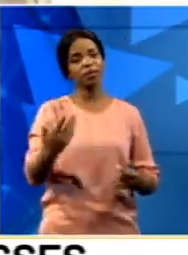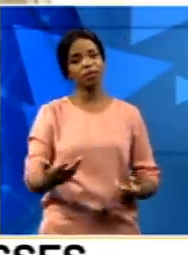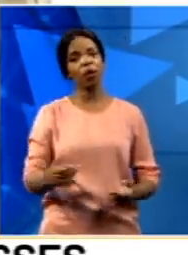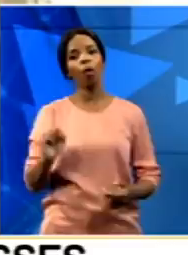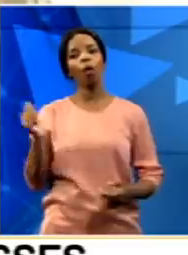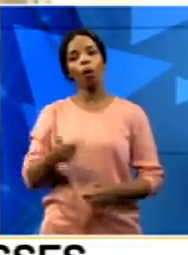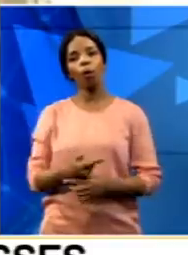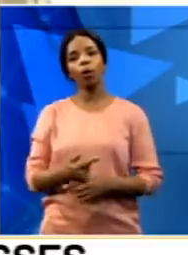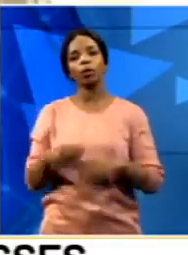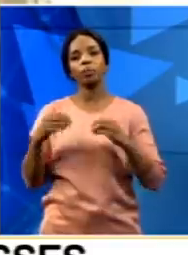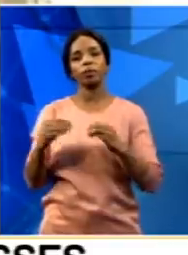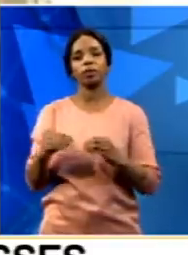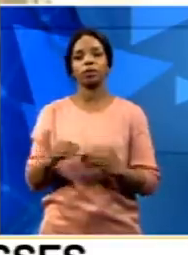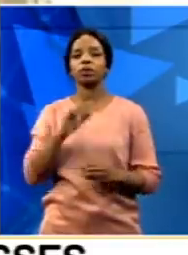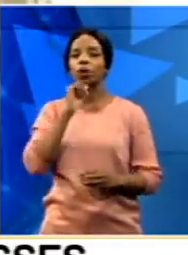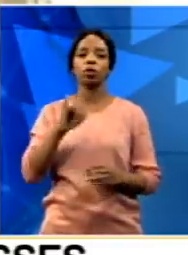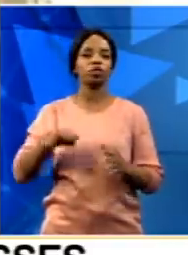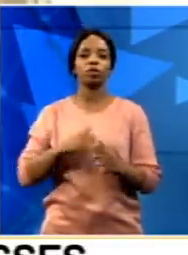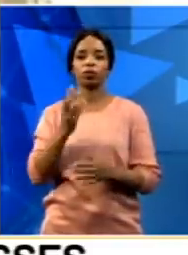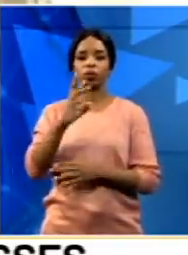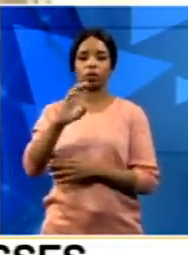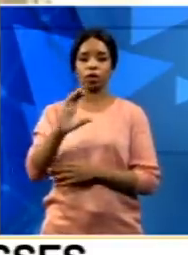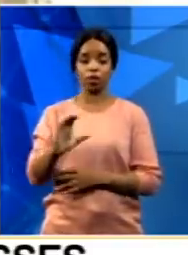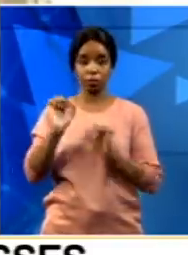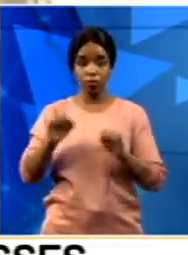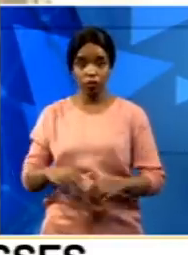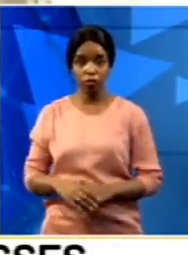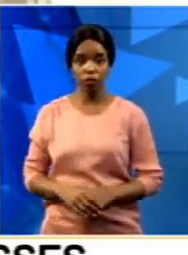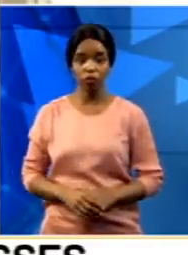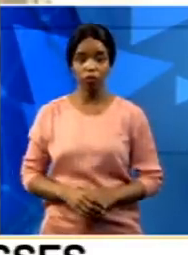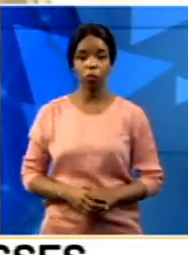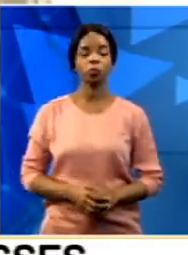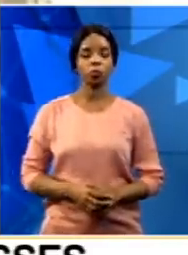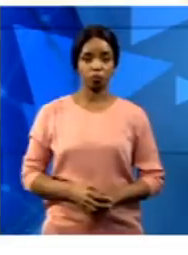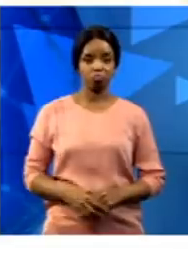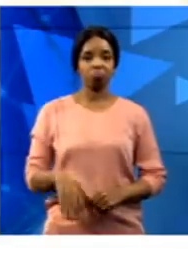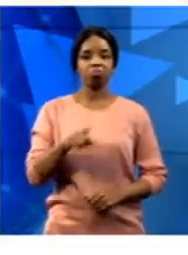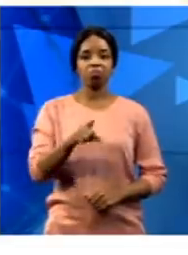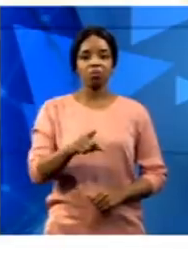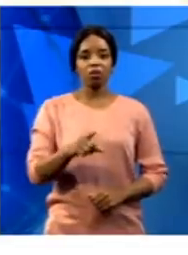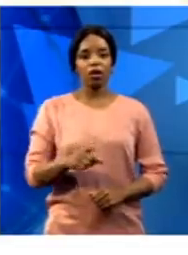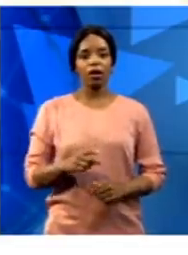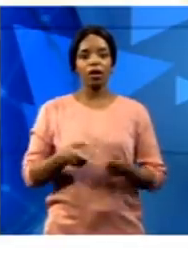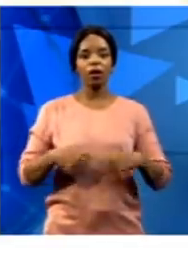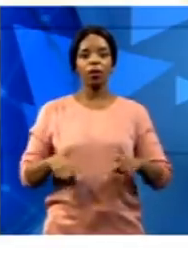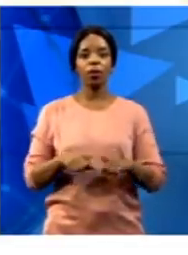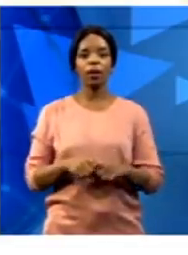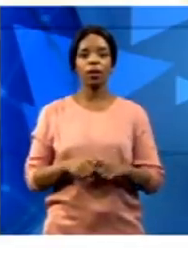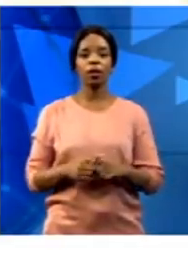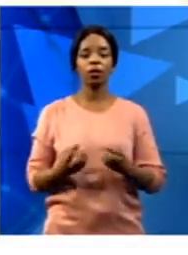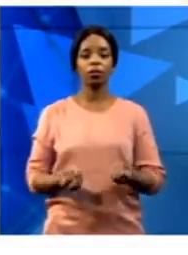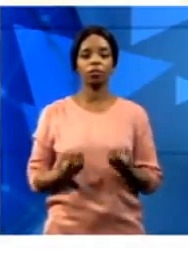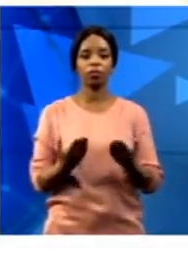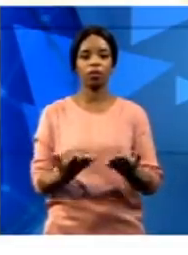Western Cape. Perhaps explain that to us. Yes, so Wesgro is the tourism and economic promotion agency for Cape Town